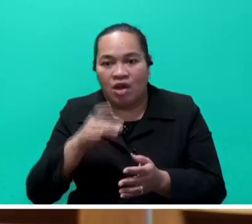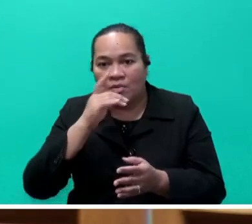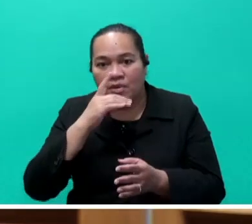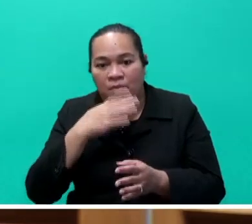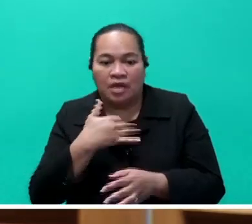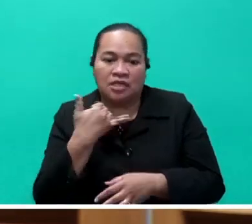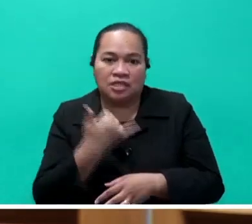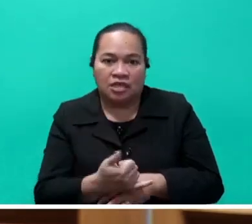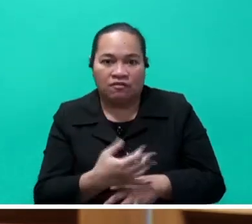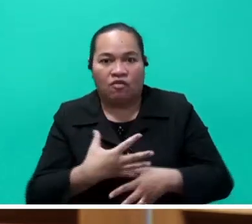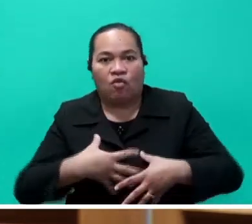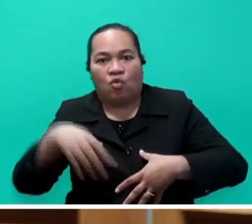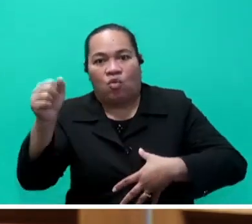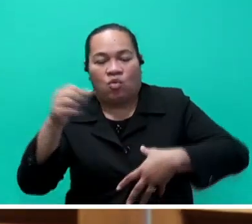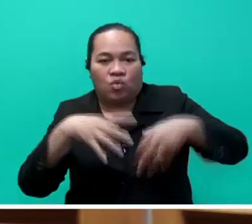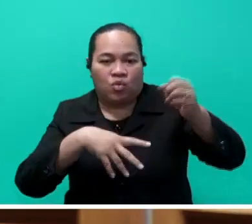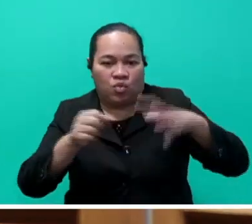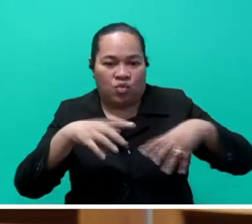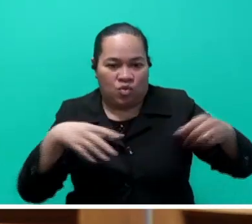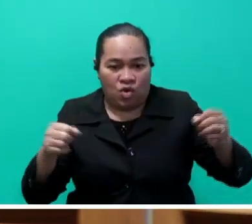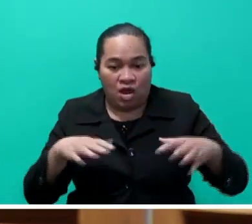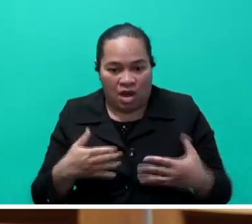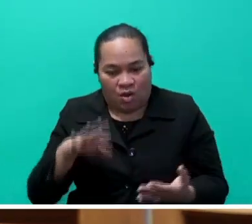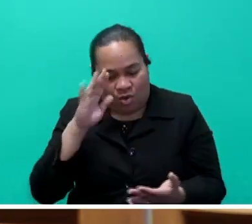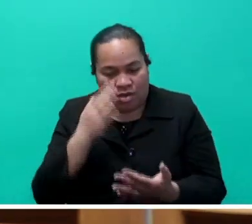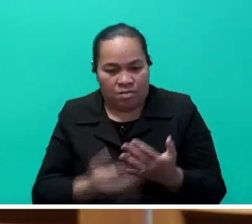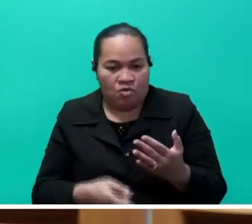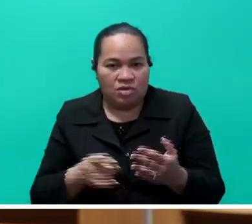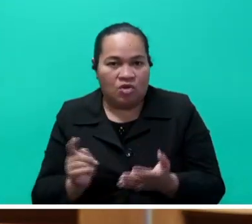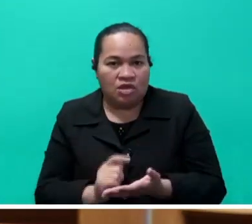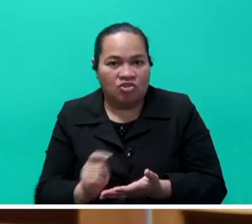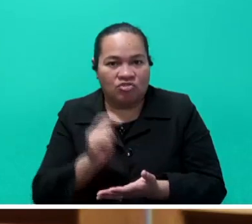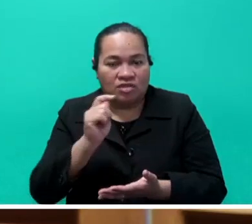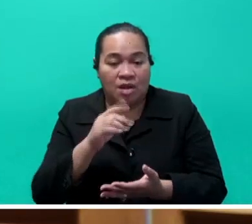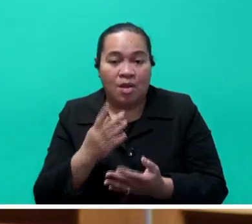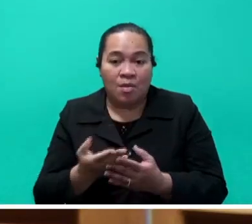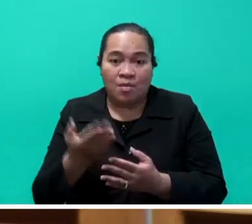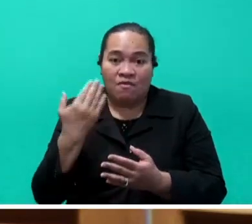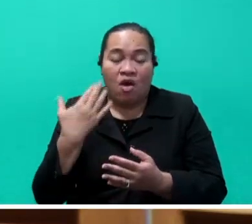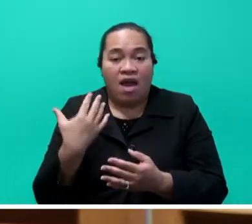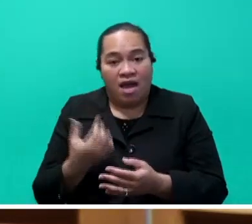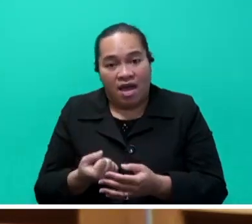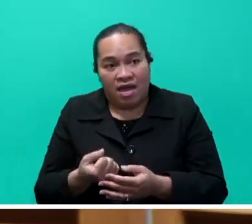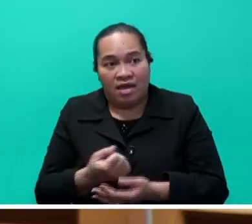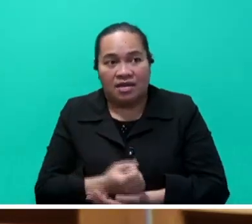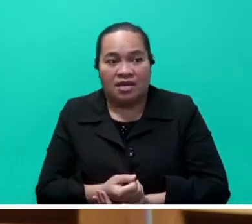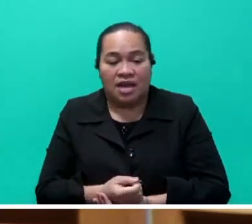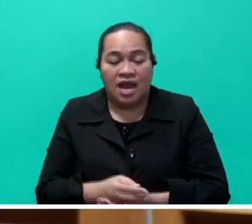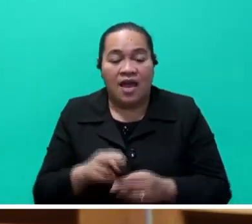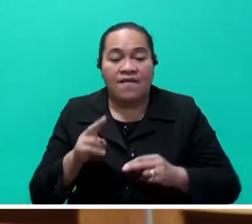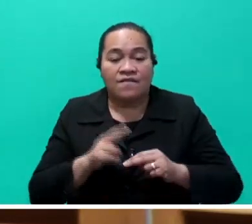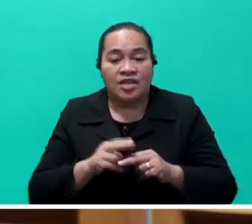been experienced in our tertiary institutions. At one stage, we had the Fiji